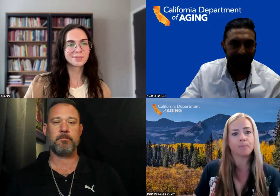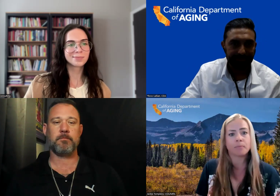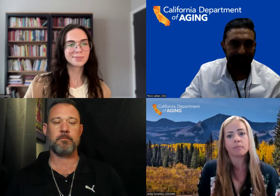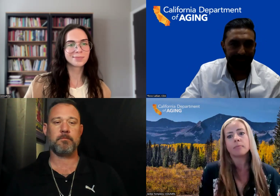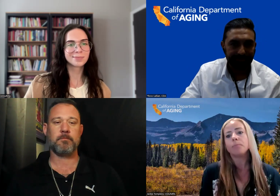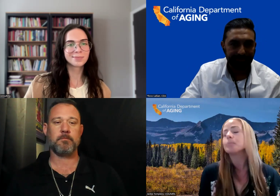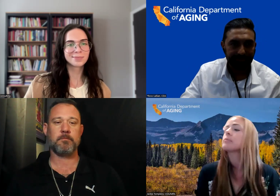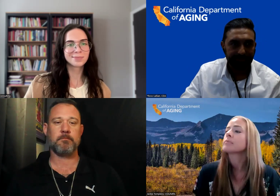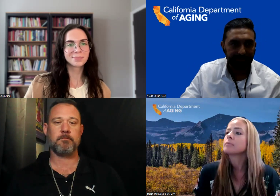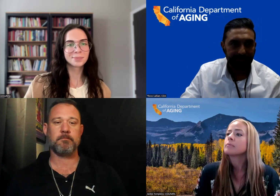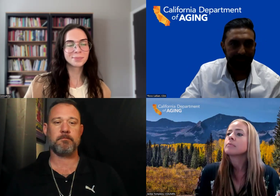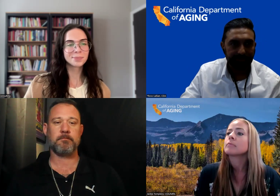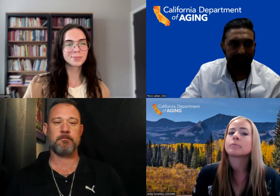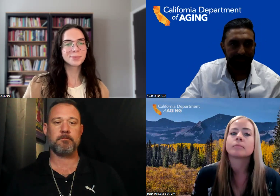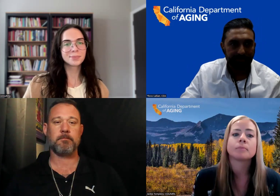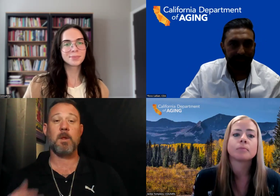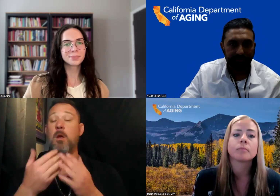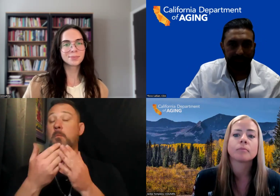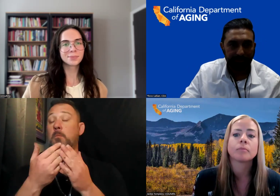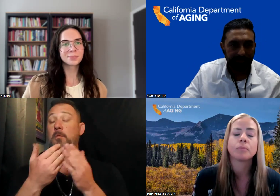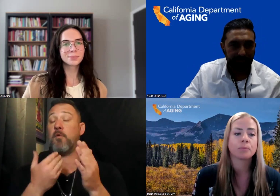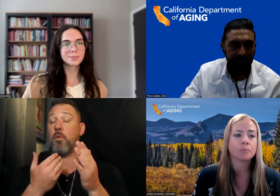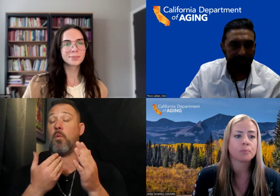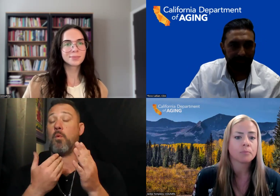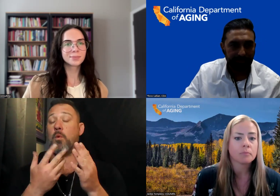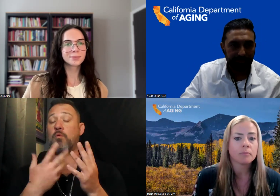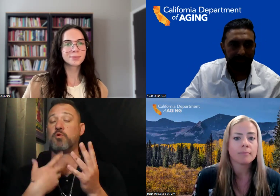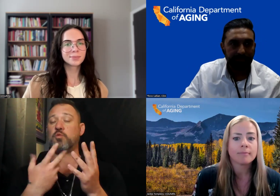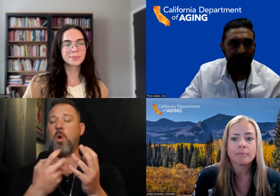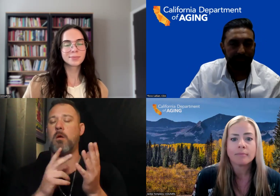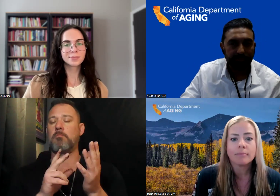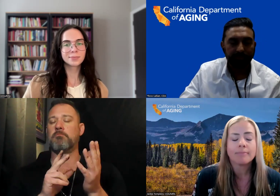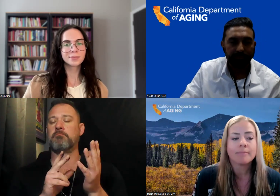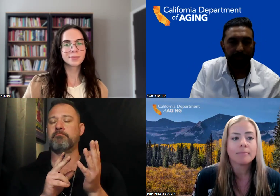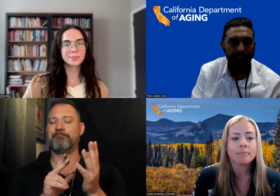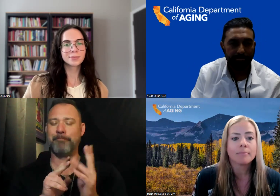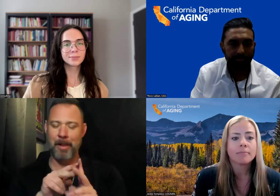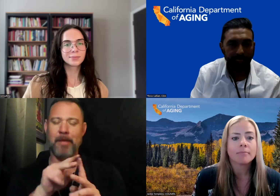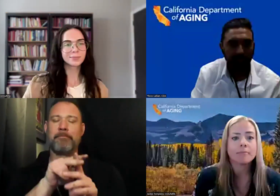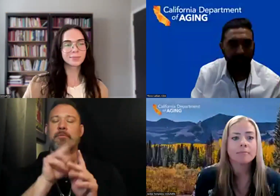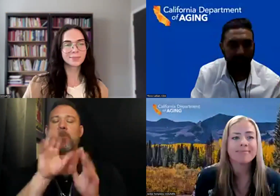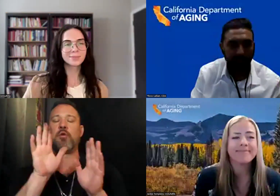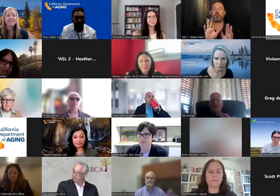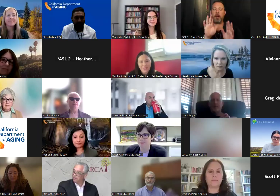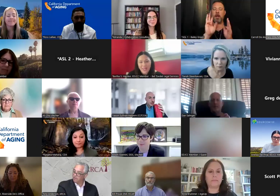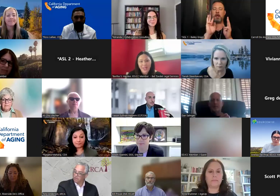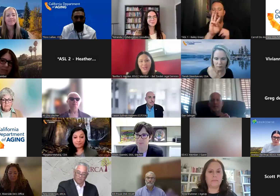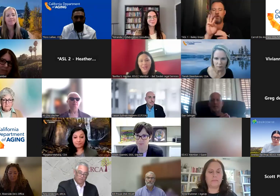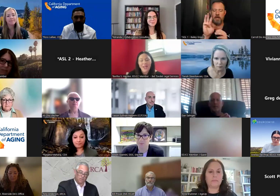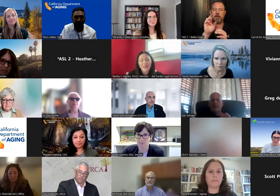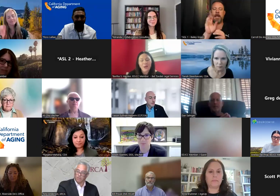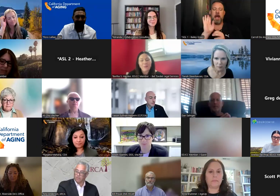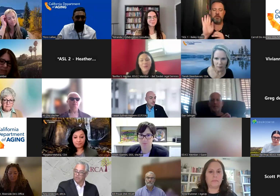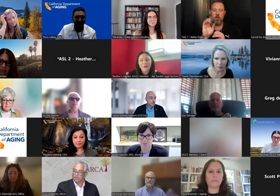Thank you. And before I transition, I just want to put in a plug again for the great dashboards that are available on the